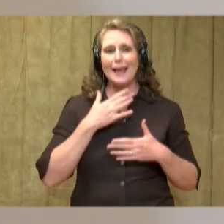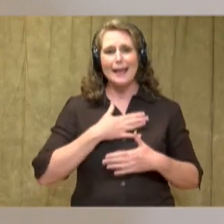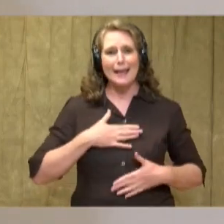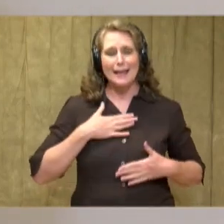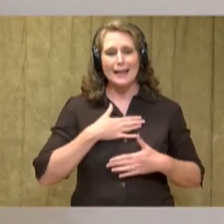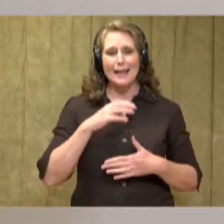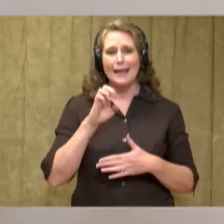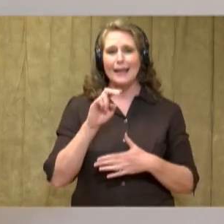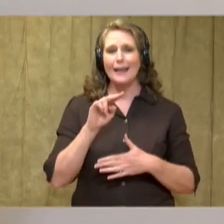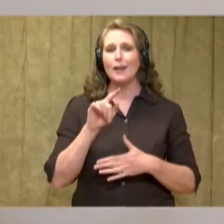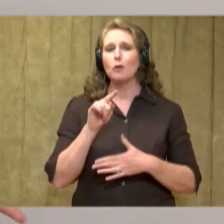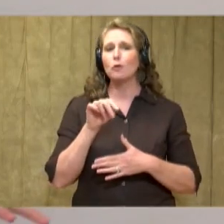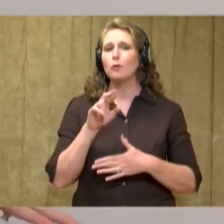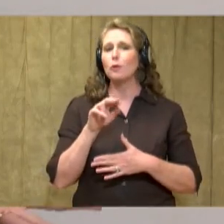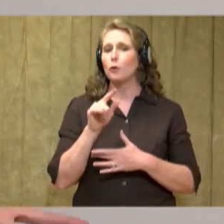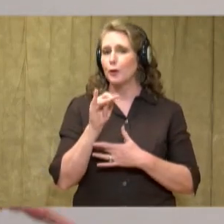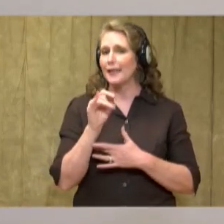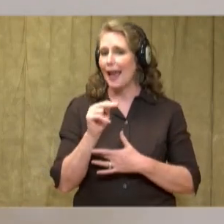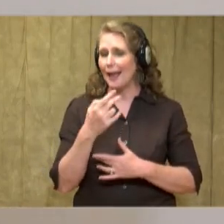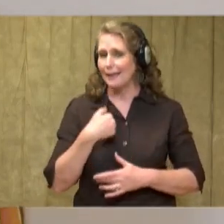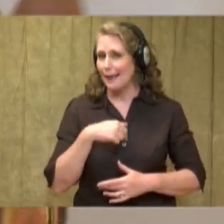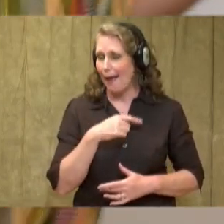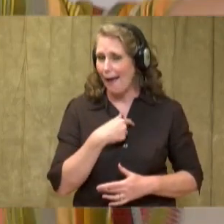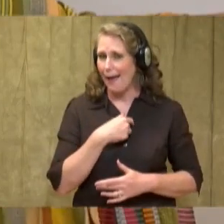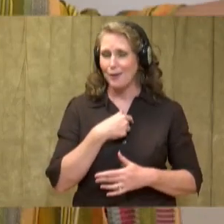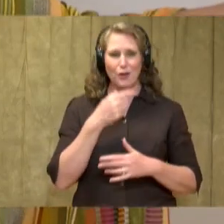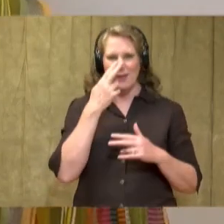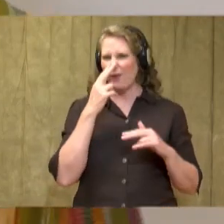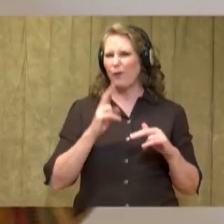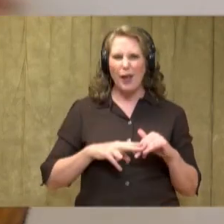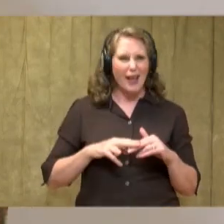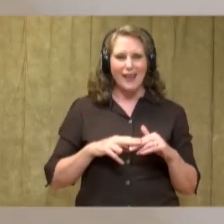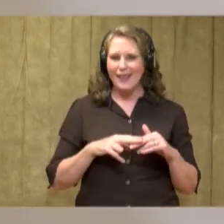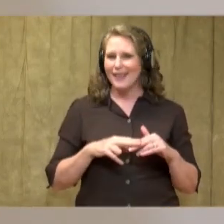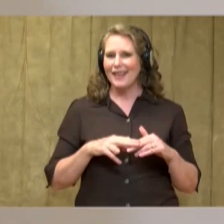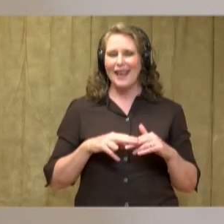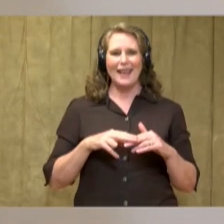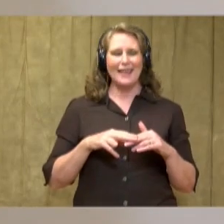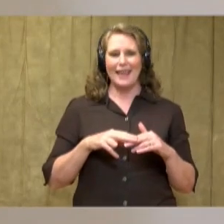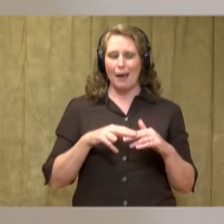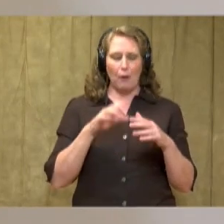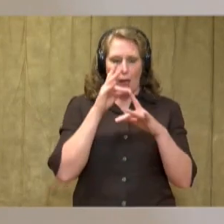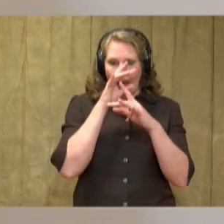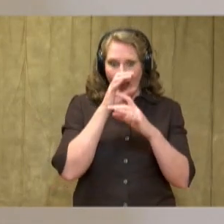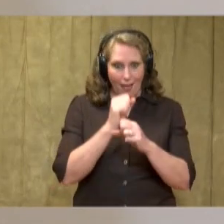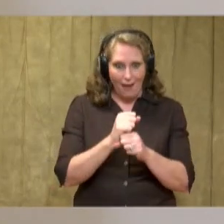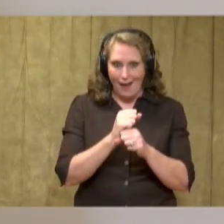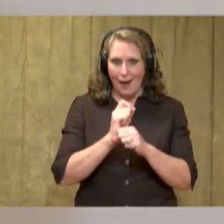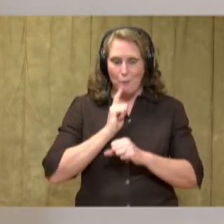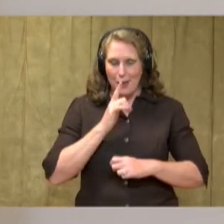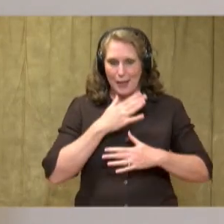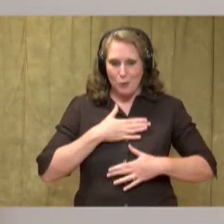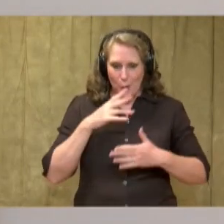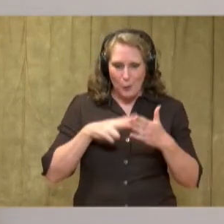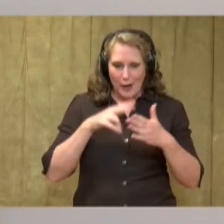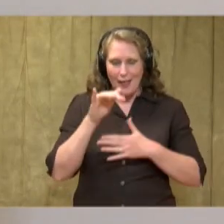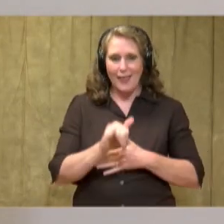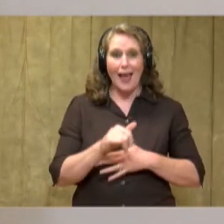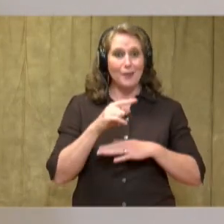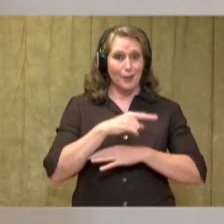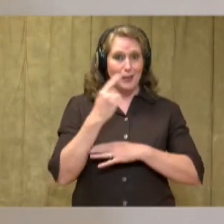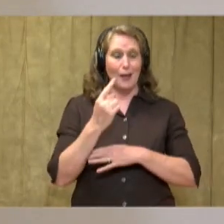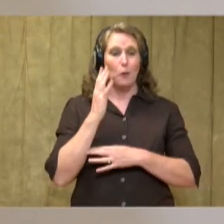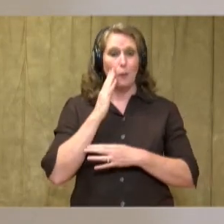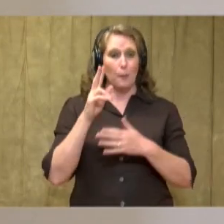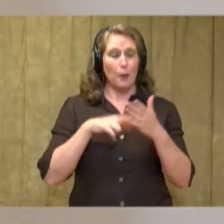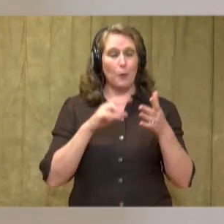a story that entertains us, okay, just for fun, right? That keeps our attention and that we really enjoy. So today we are going